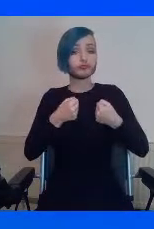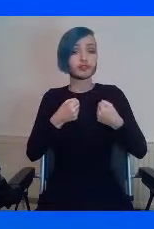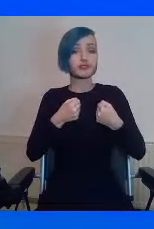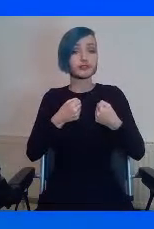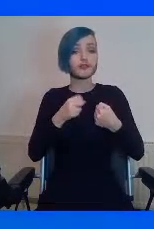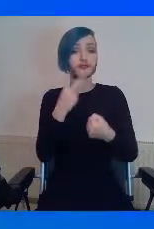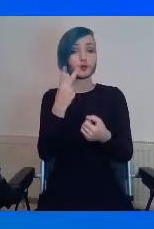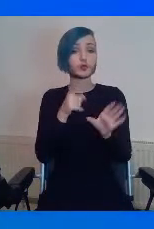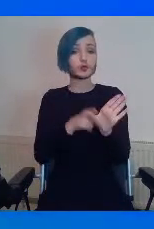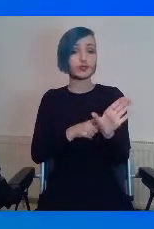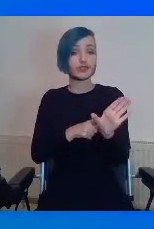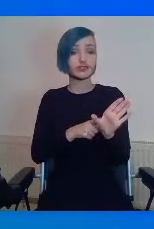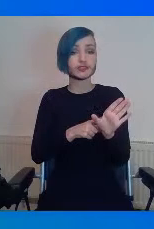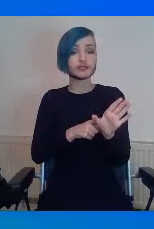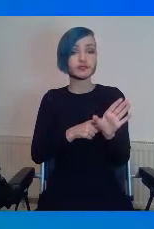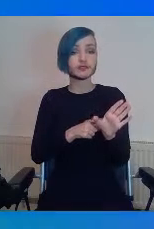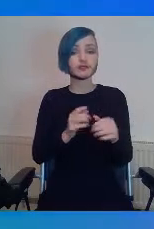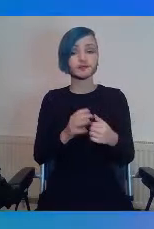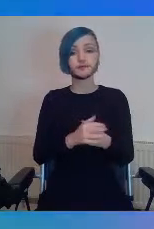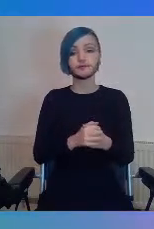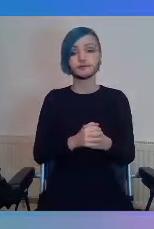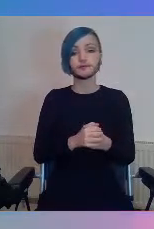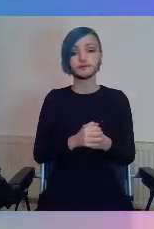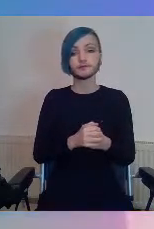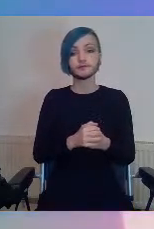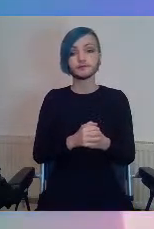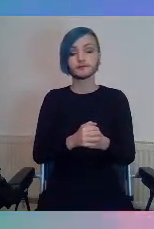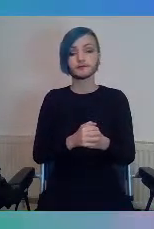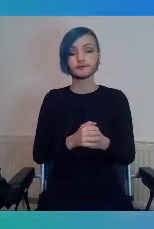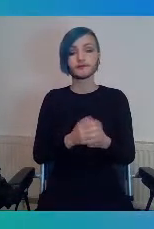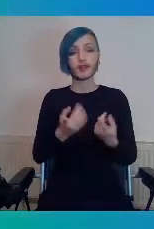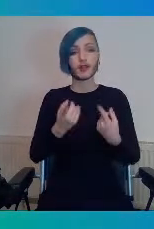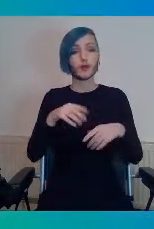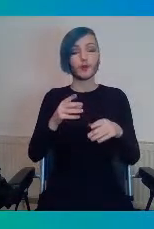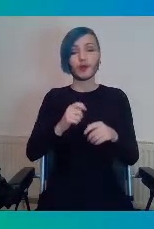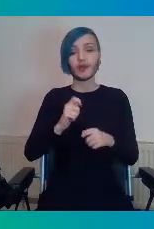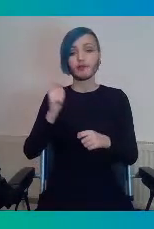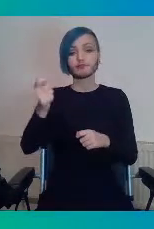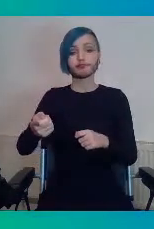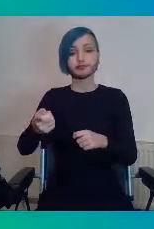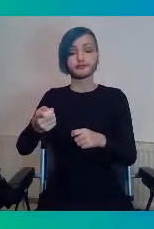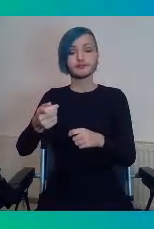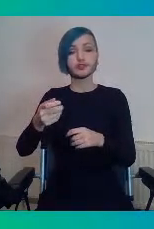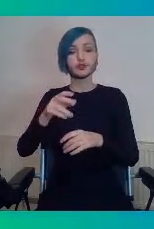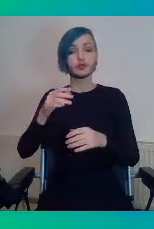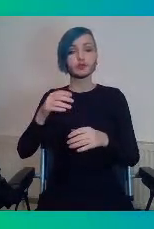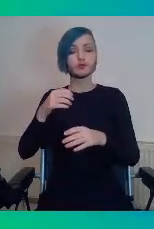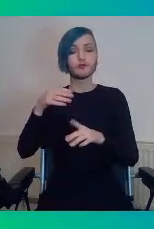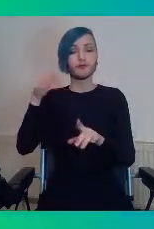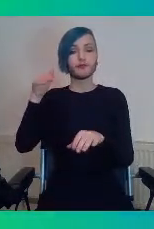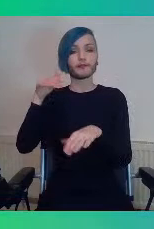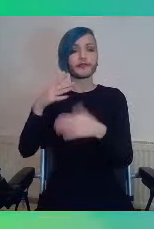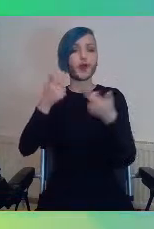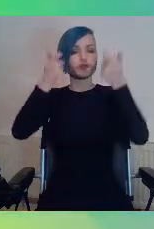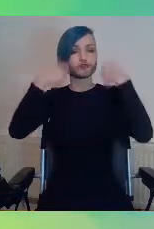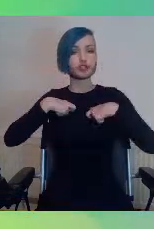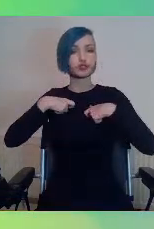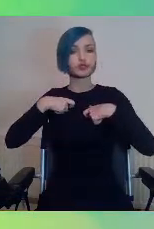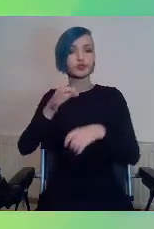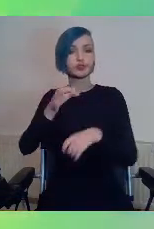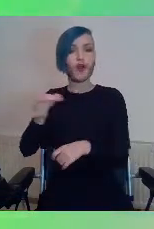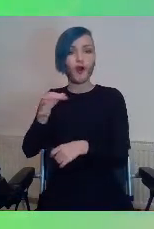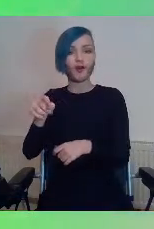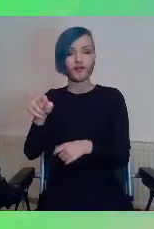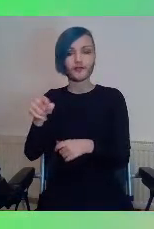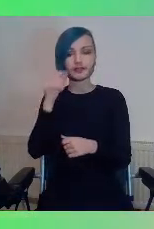office, but unfortunately just today the prosecutor, local prosecutor, informed media that he brought the charge into